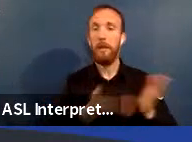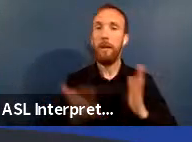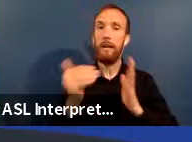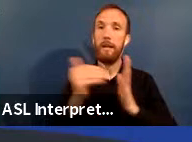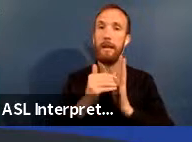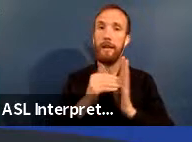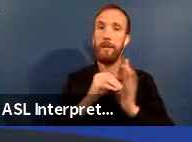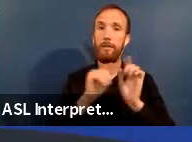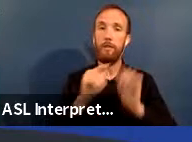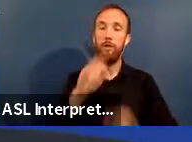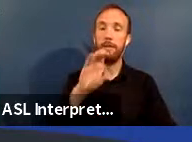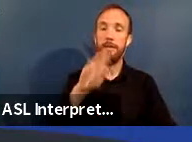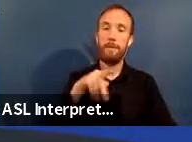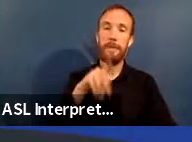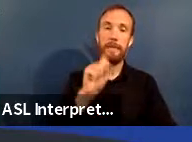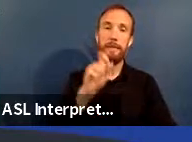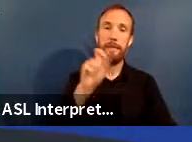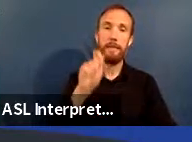at